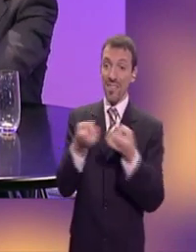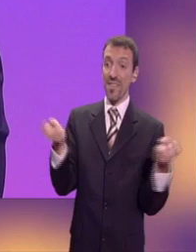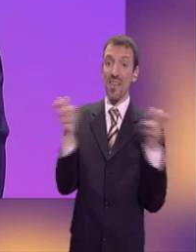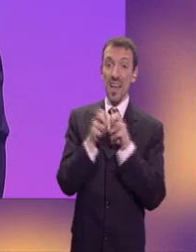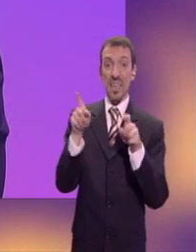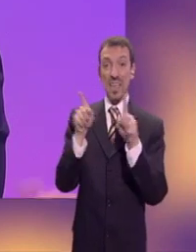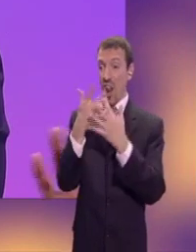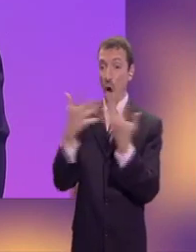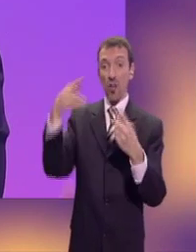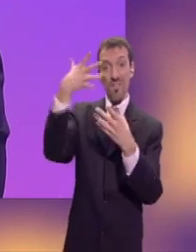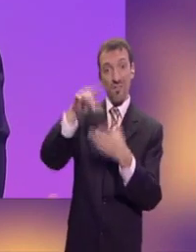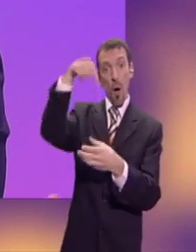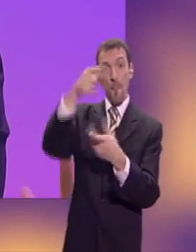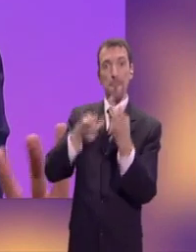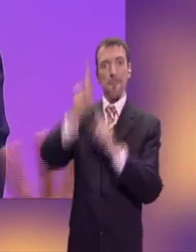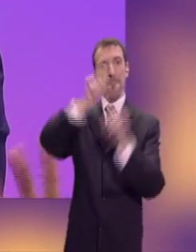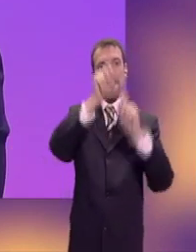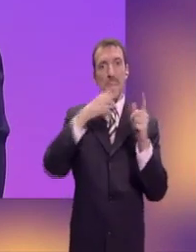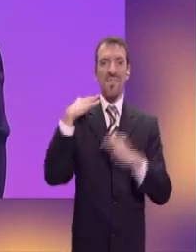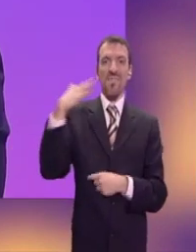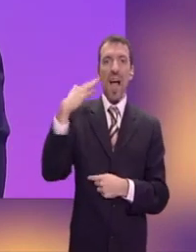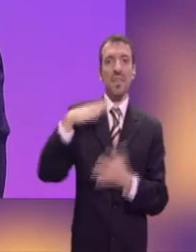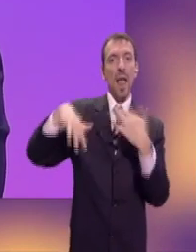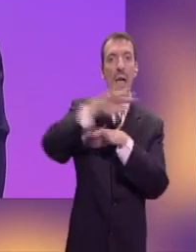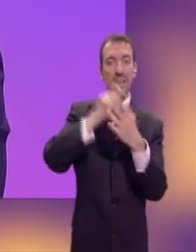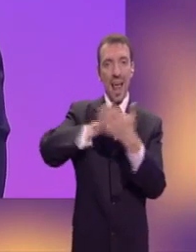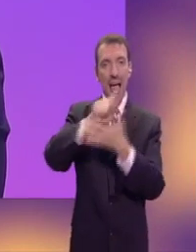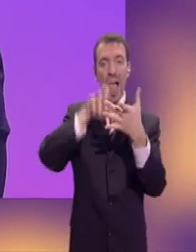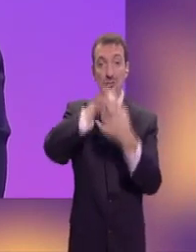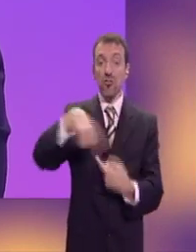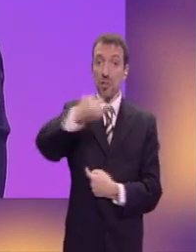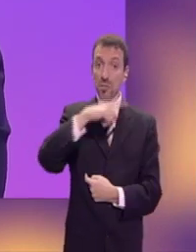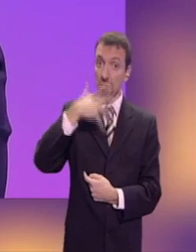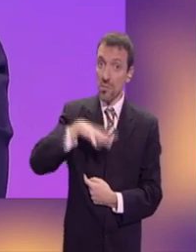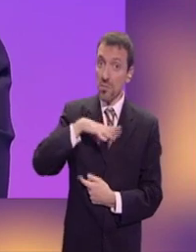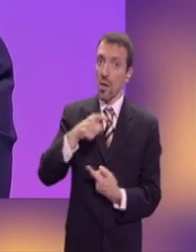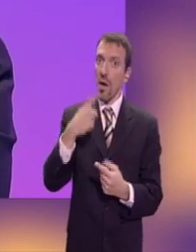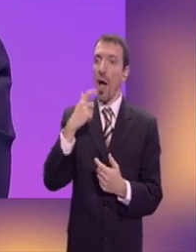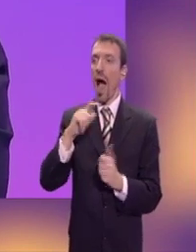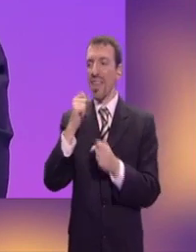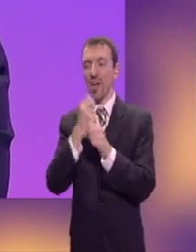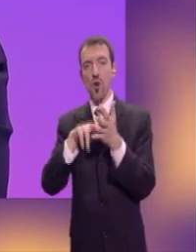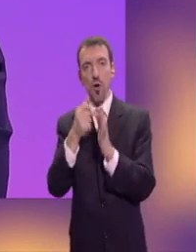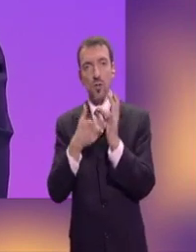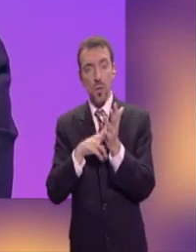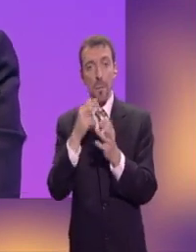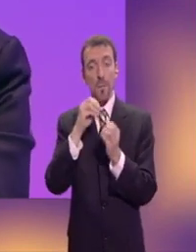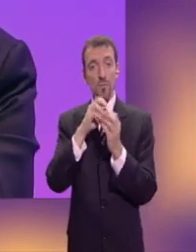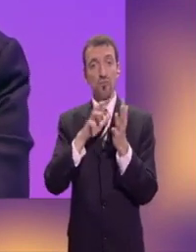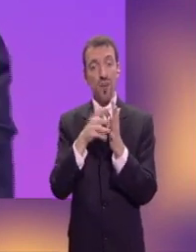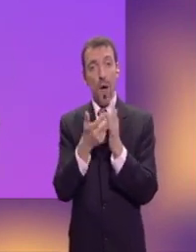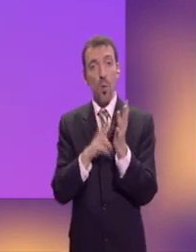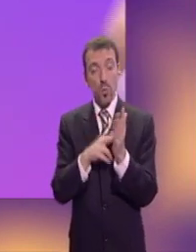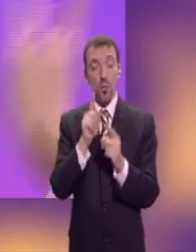that contest, which you all reminisce with rather affectionately in 76? Well, I think it would be good for Gordon Brown. I'm very much a Brown